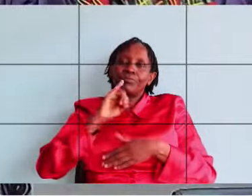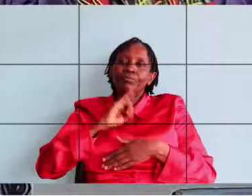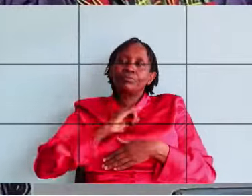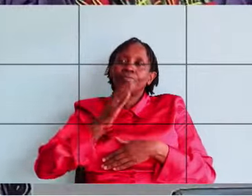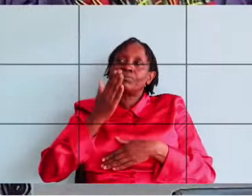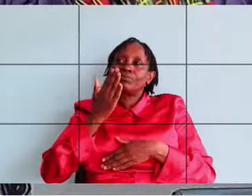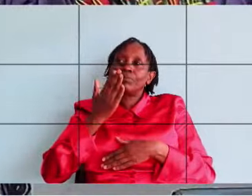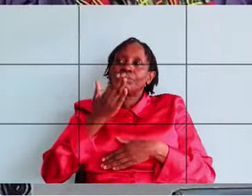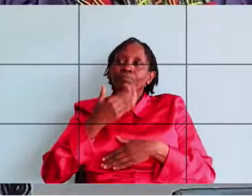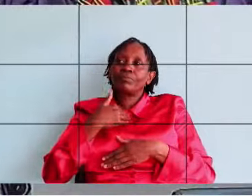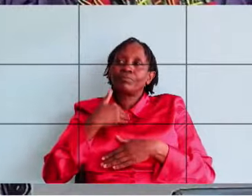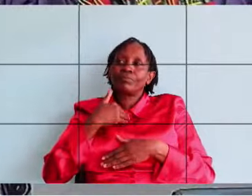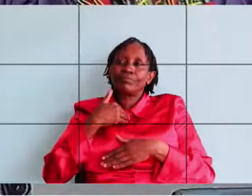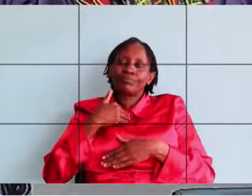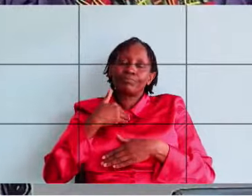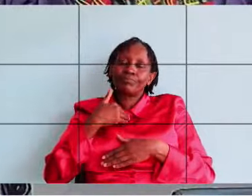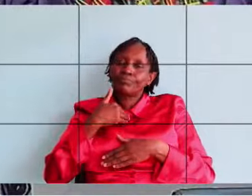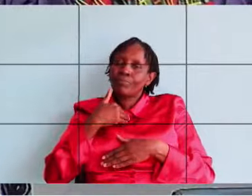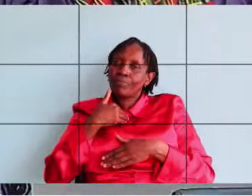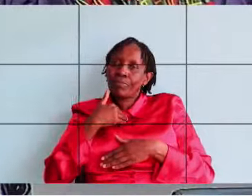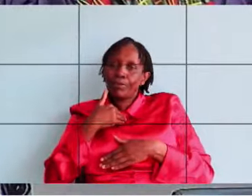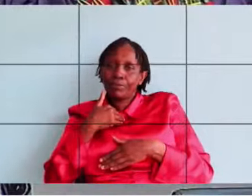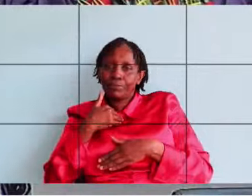I want no